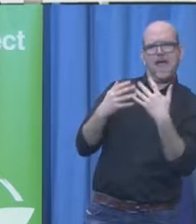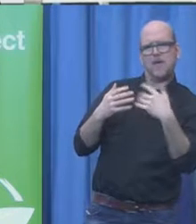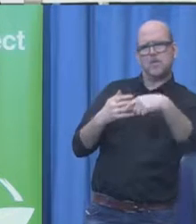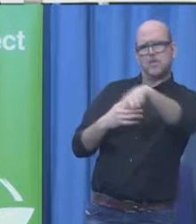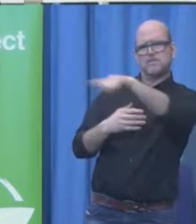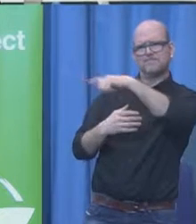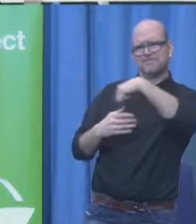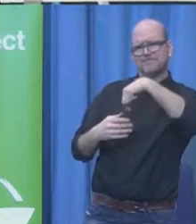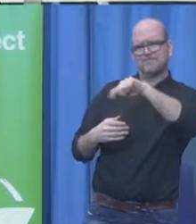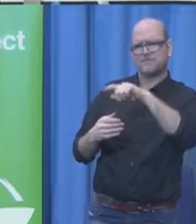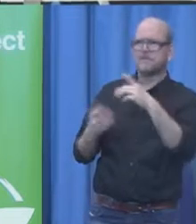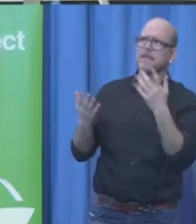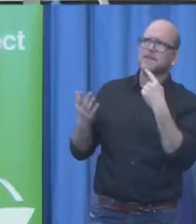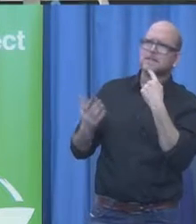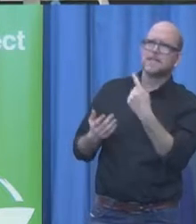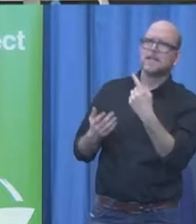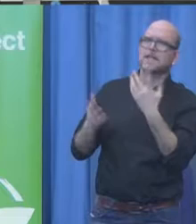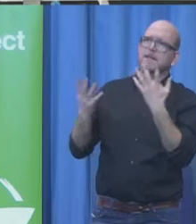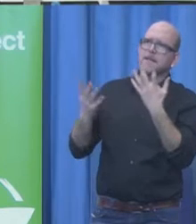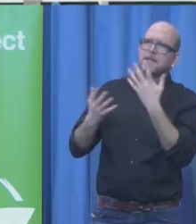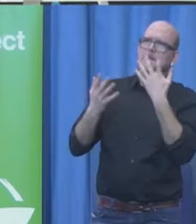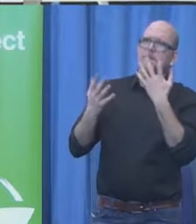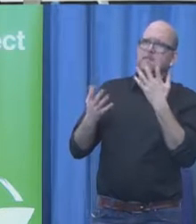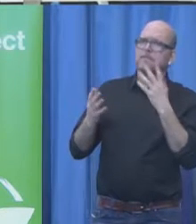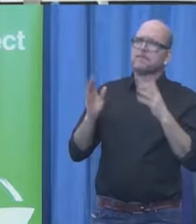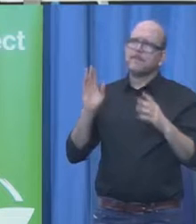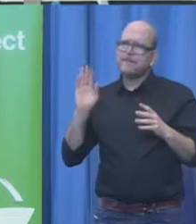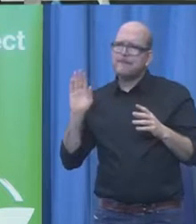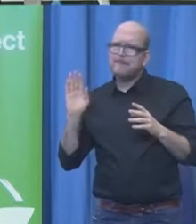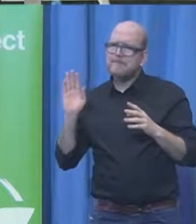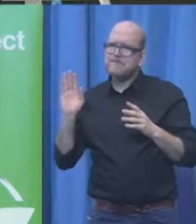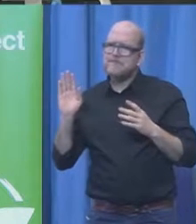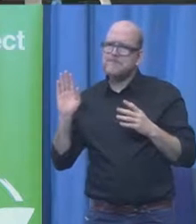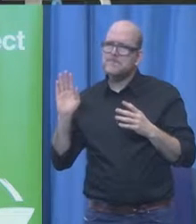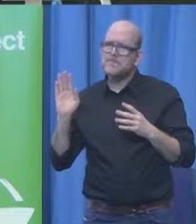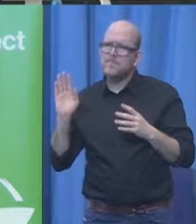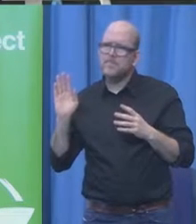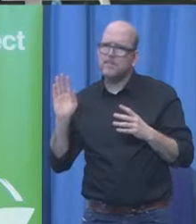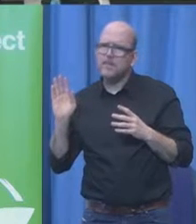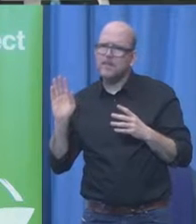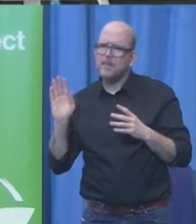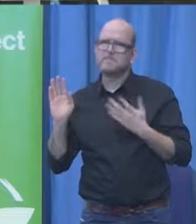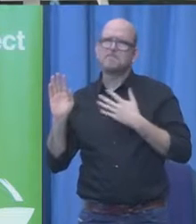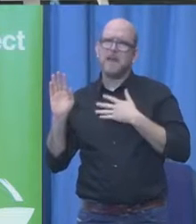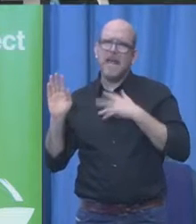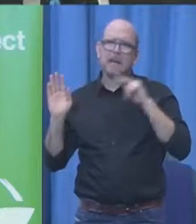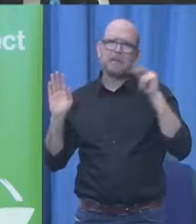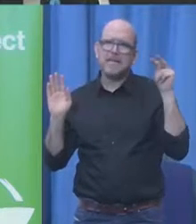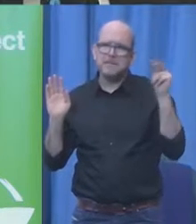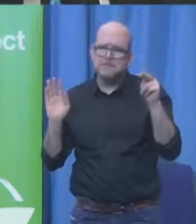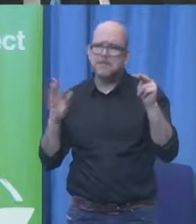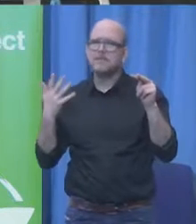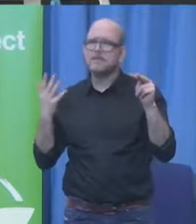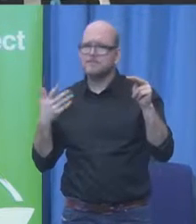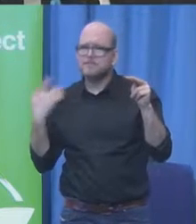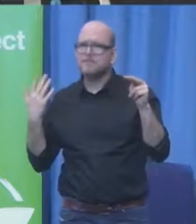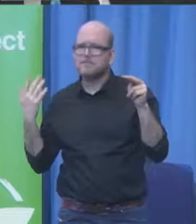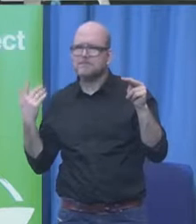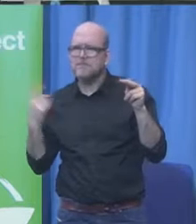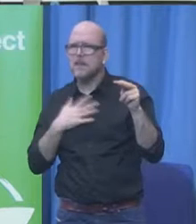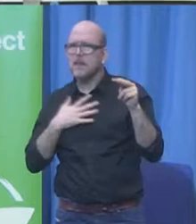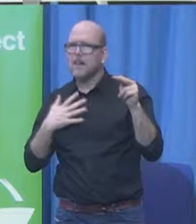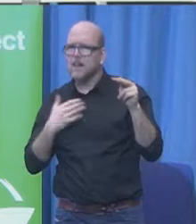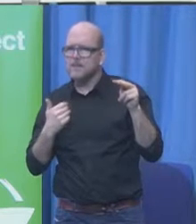myself in for developing cooperation and also for accessibility